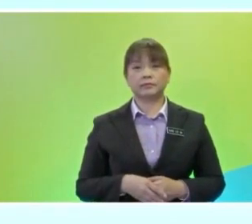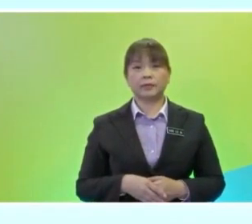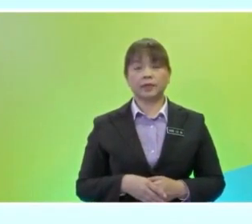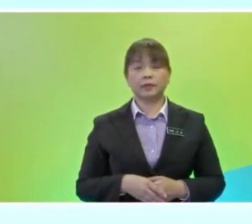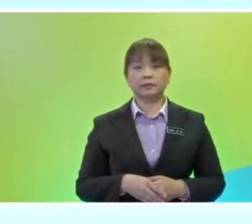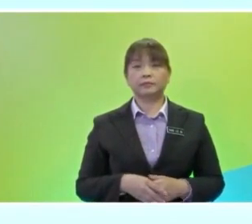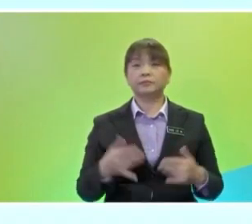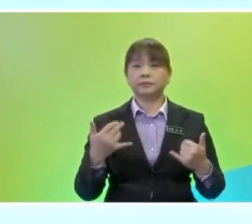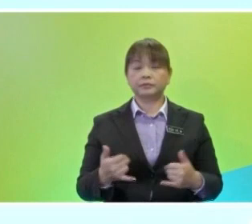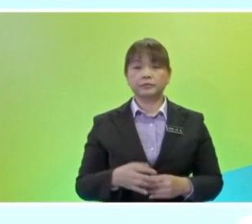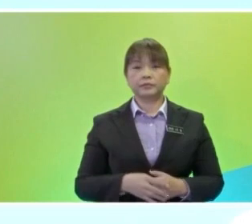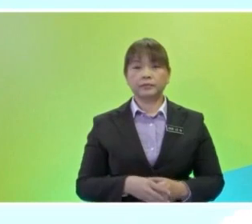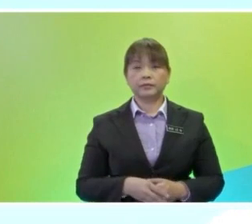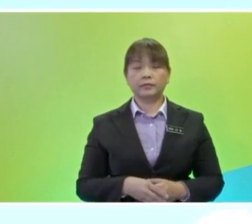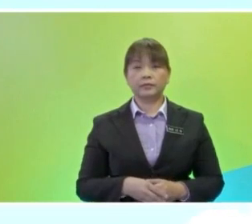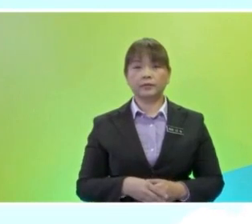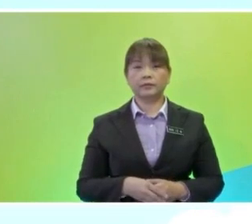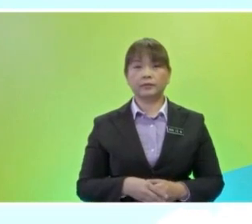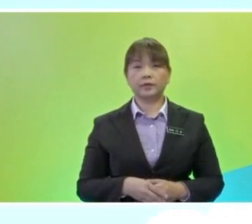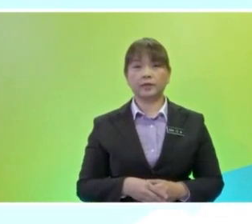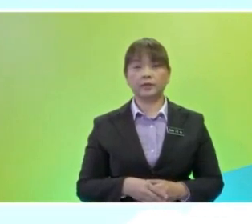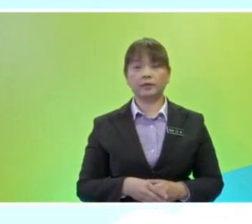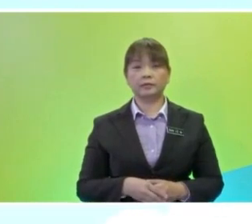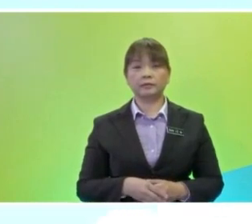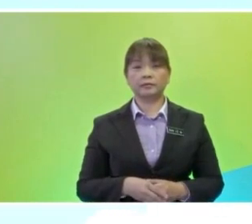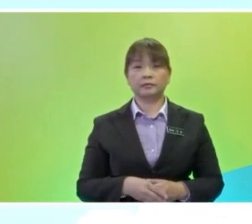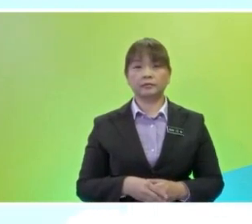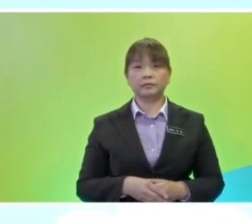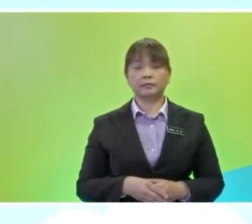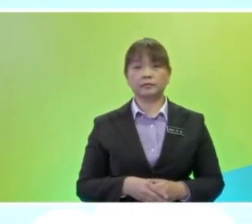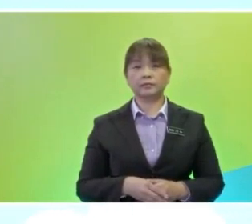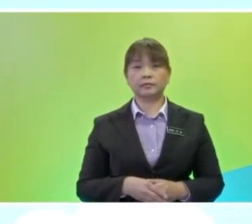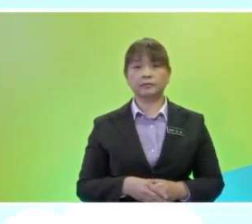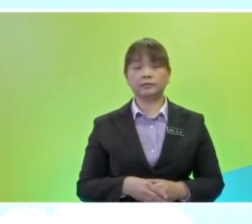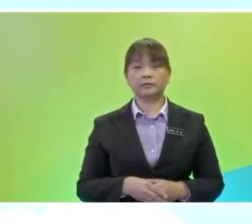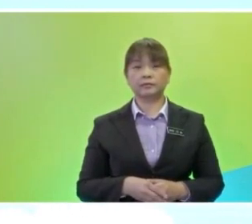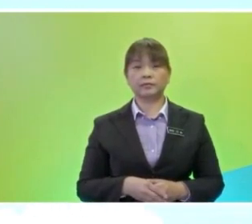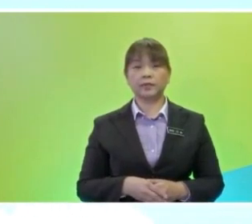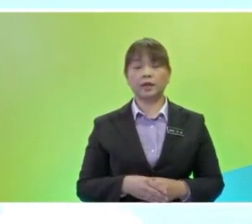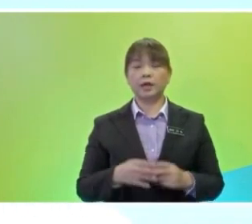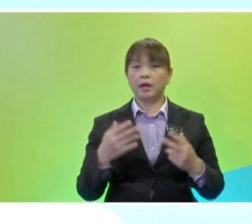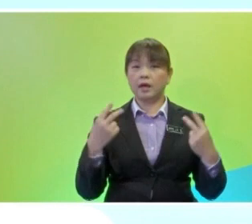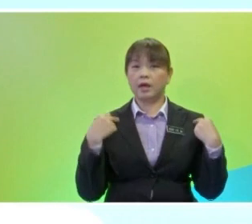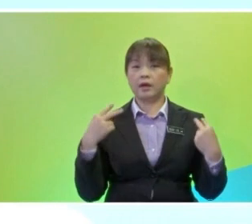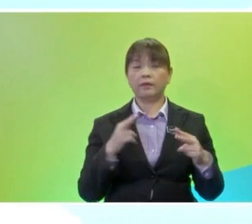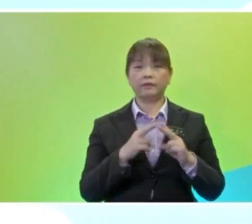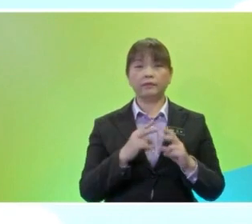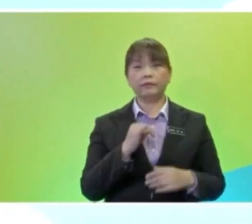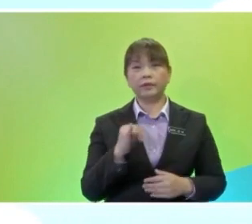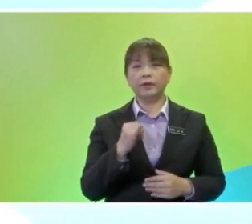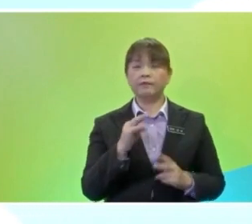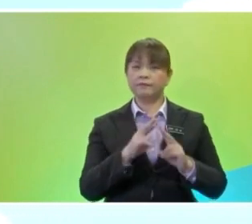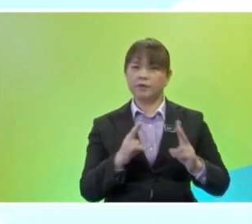six across because we have a letter U. Yes, okay. We already have that. Having varied colors or feeling lively.